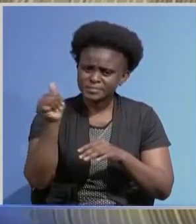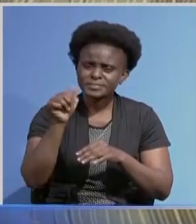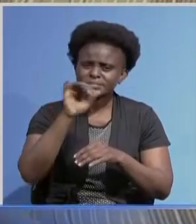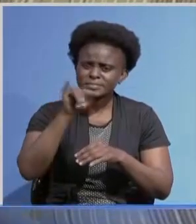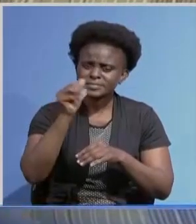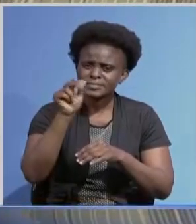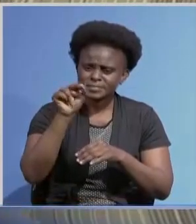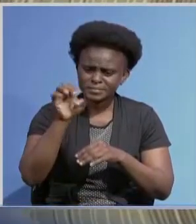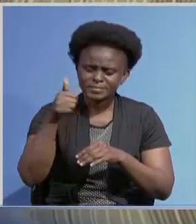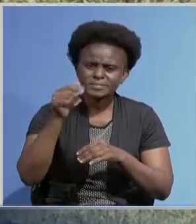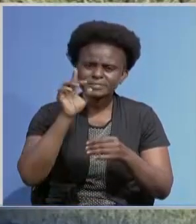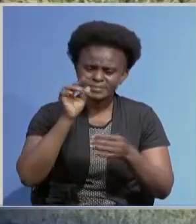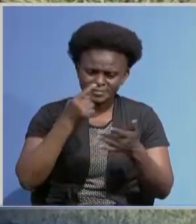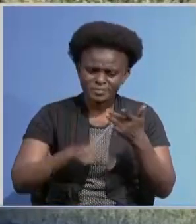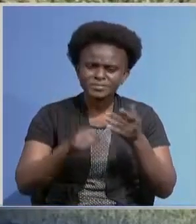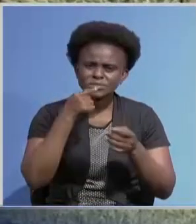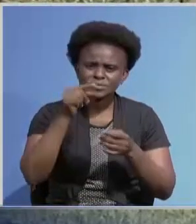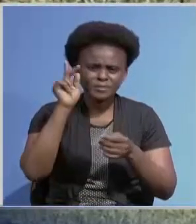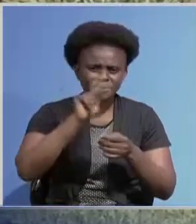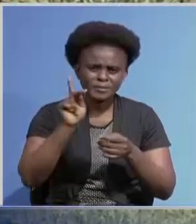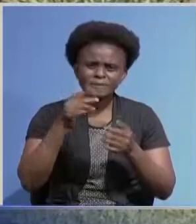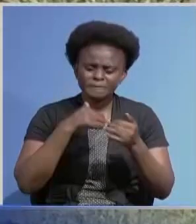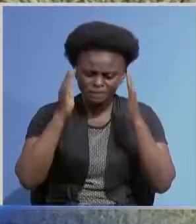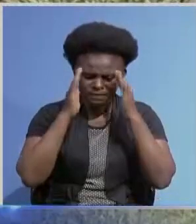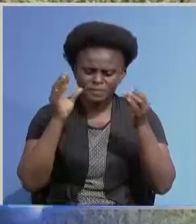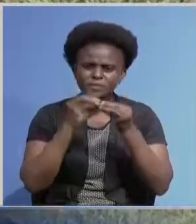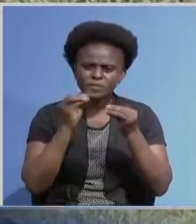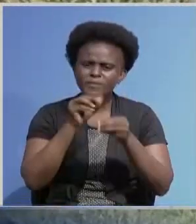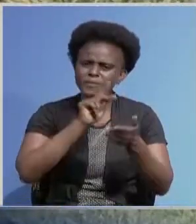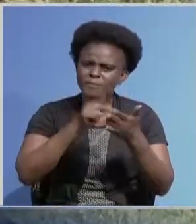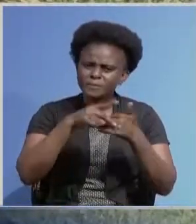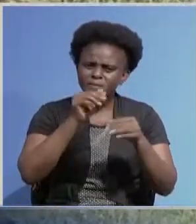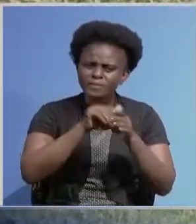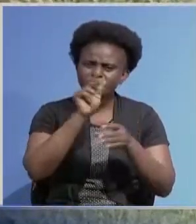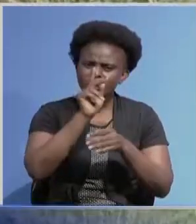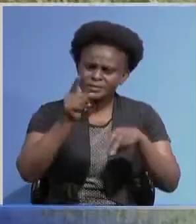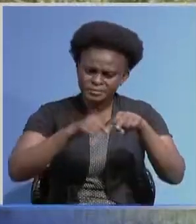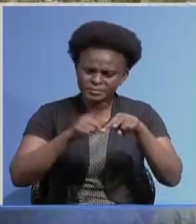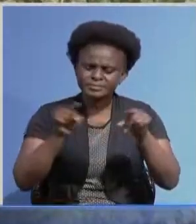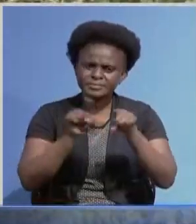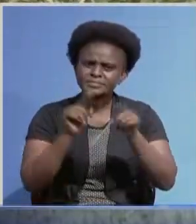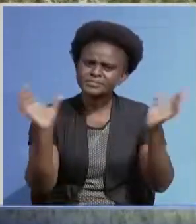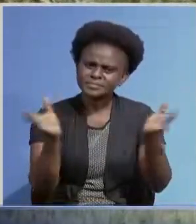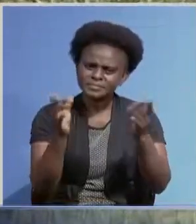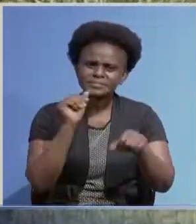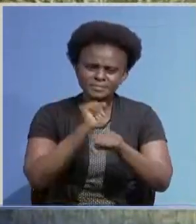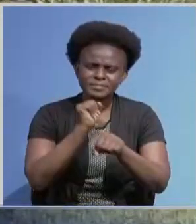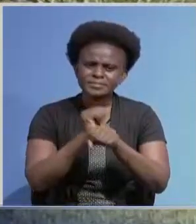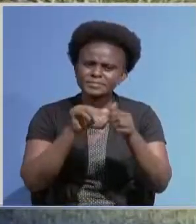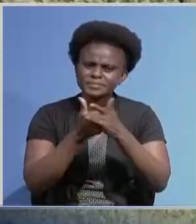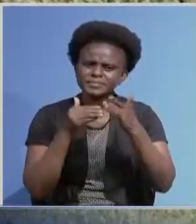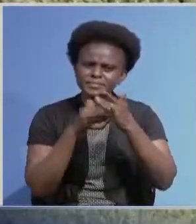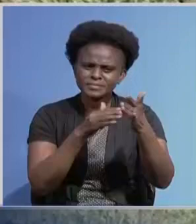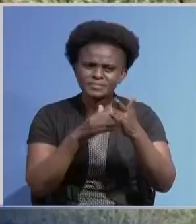OSBOURNE says the founding father participated in a number of AIDS conferences to rally people in doubling their efforts against the